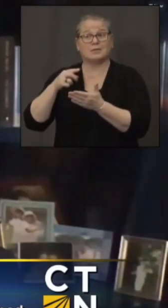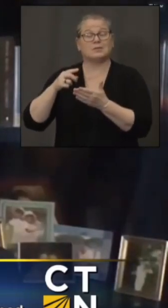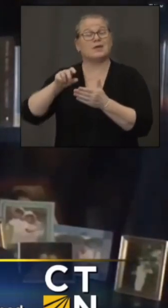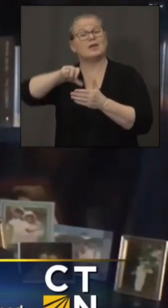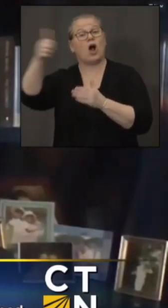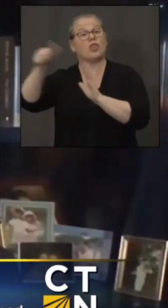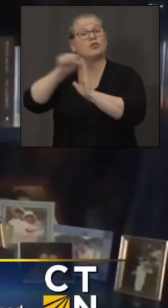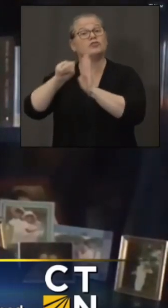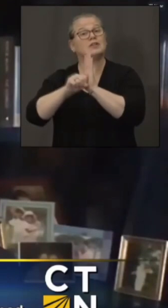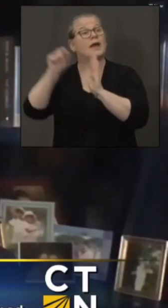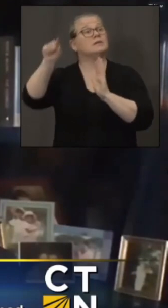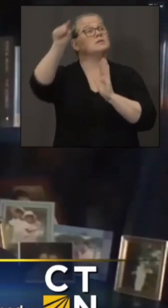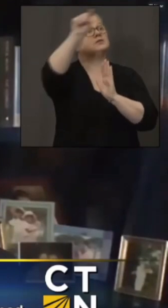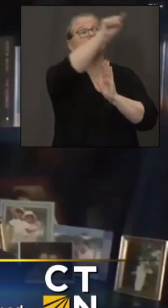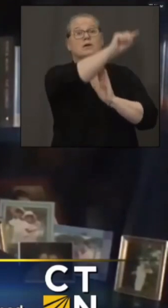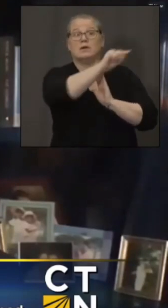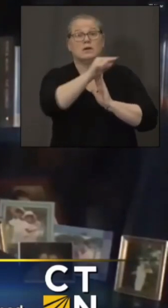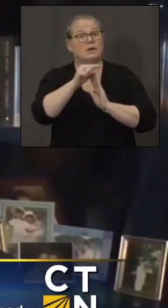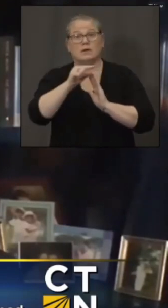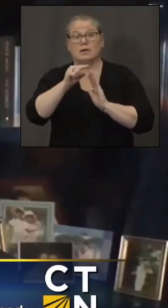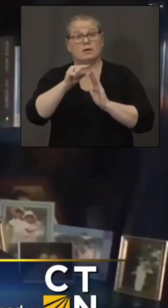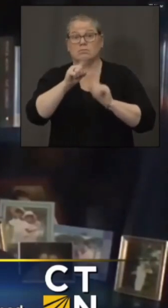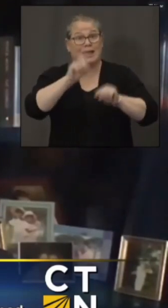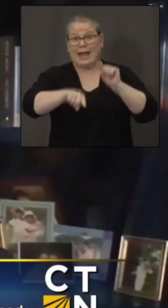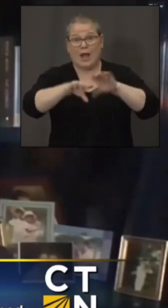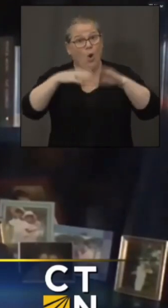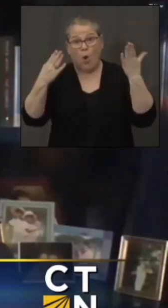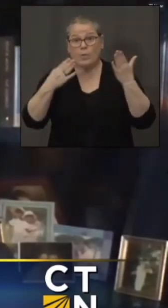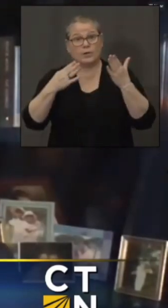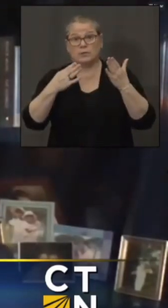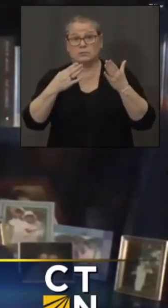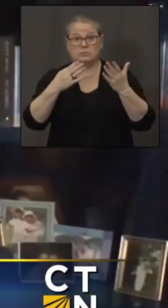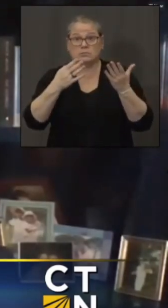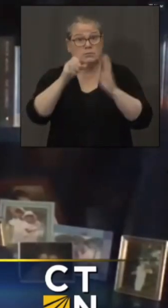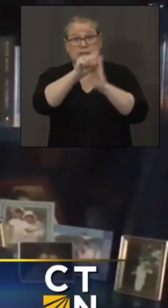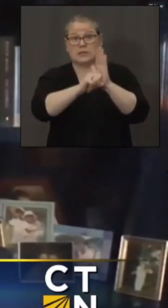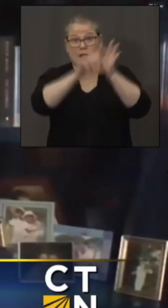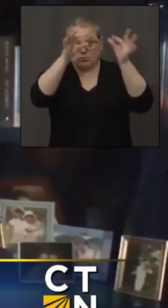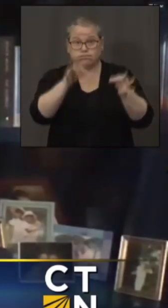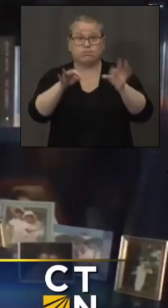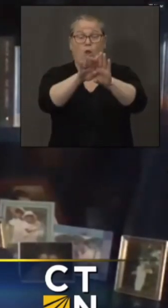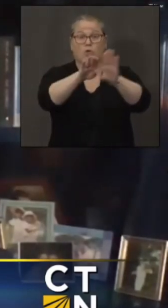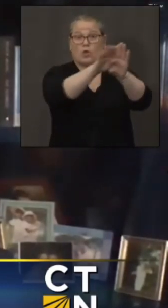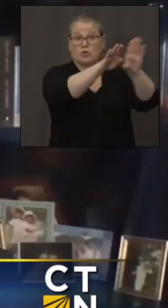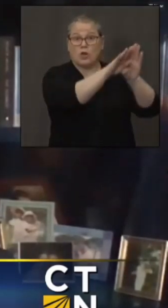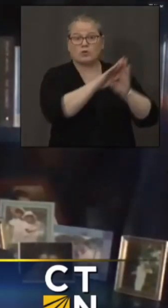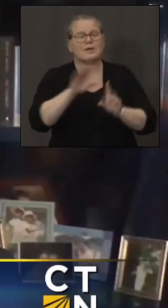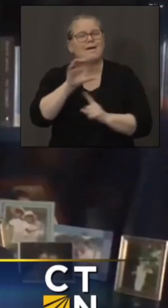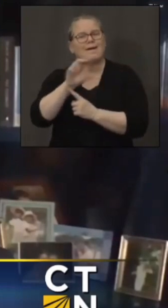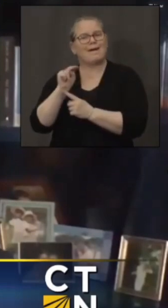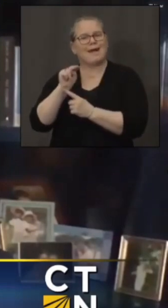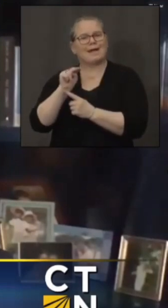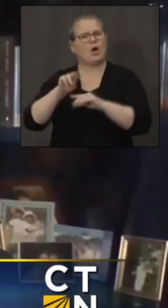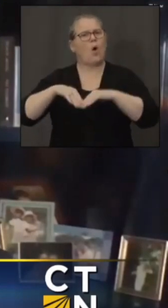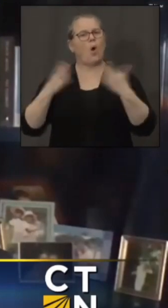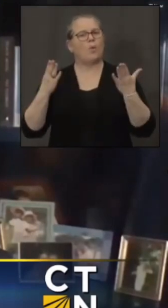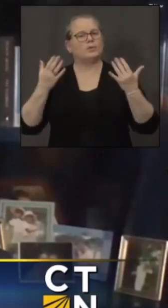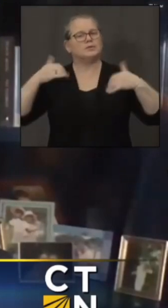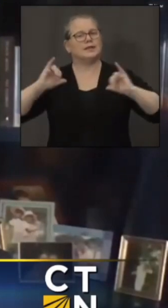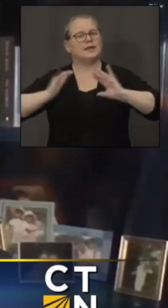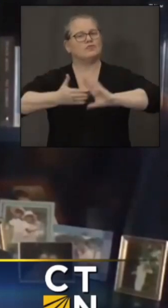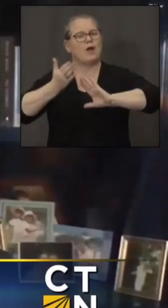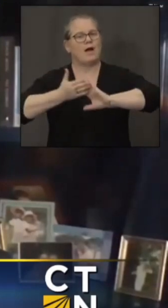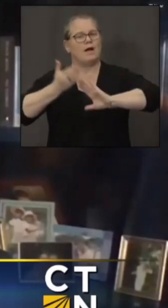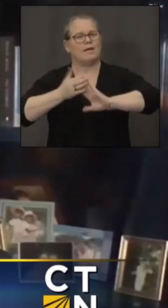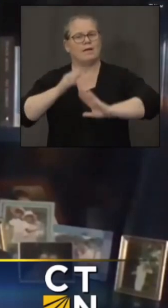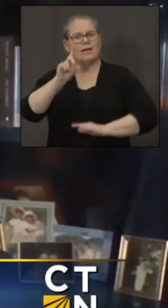country right now. And that's not Connecticut. David Lehman's working closely with the Restaurant Association almost on a daily